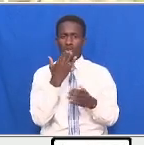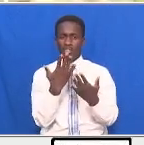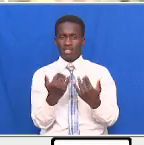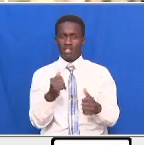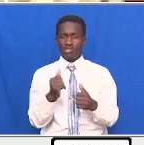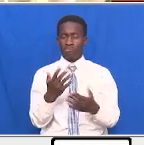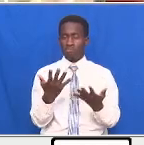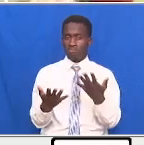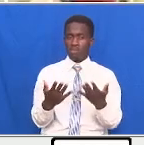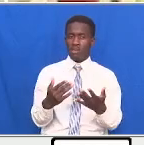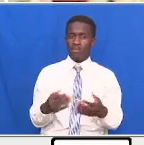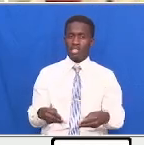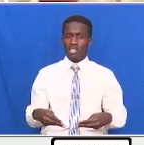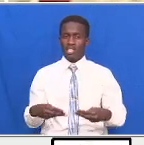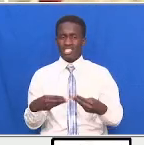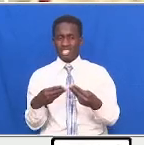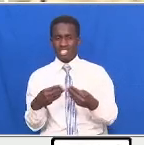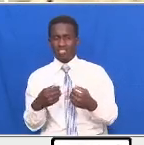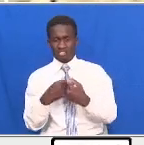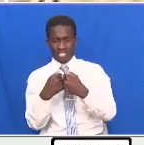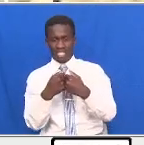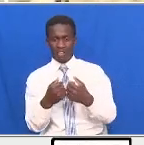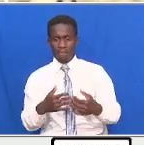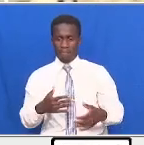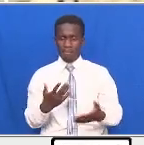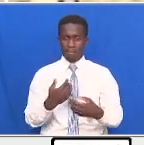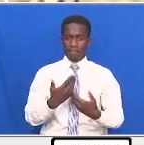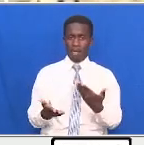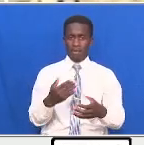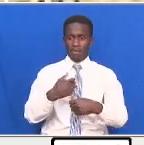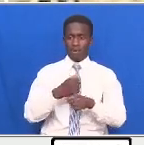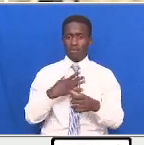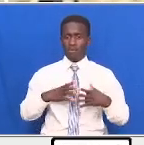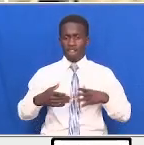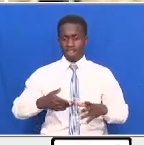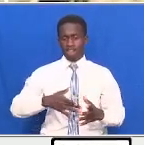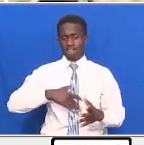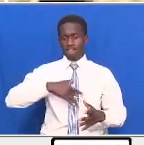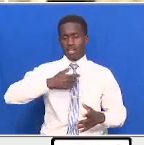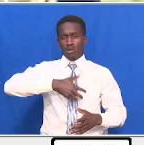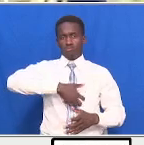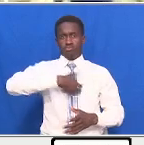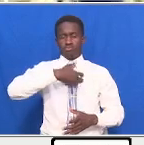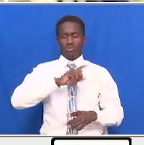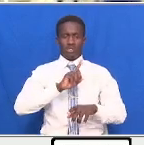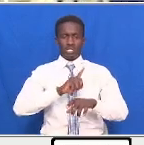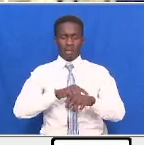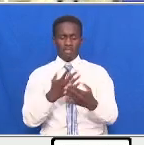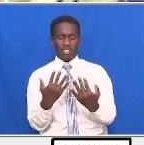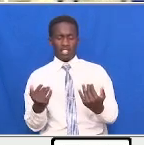raise tensions or that would make people feel angry or upset. When things got out of